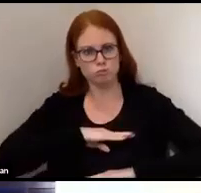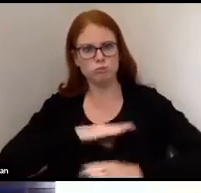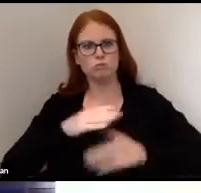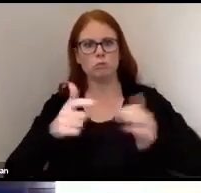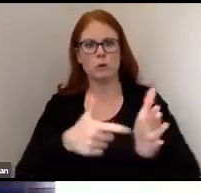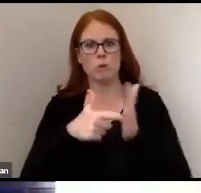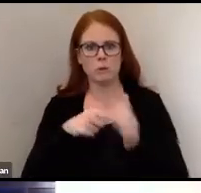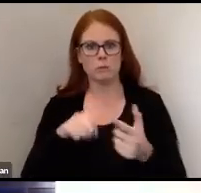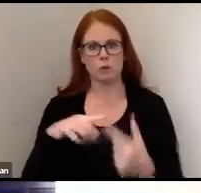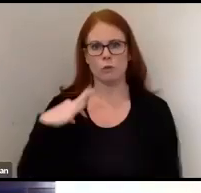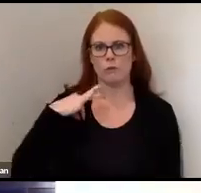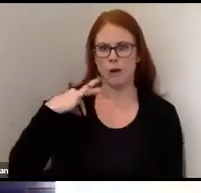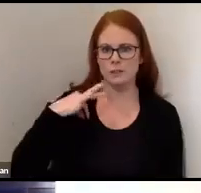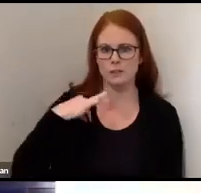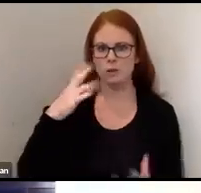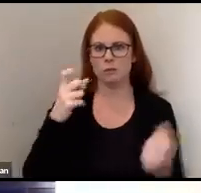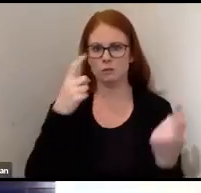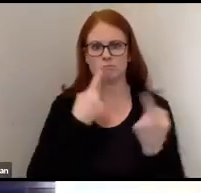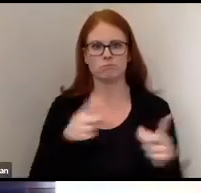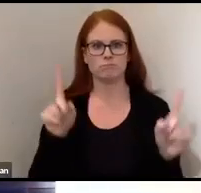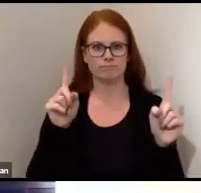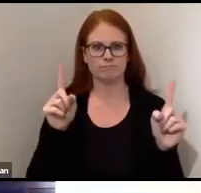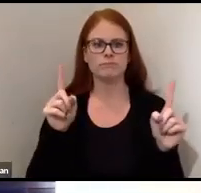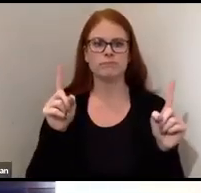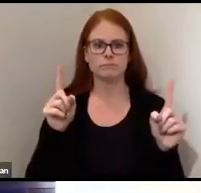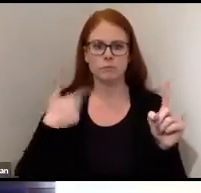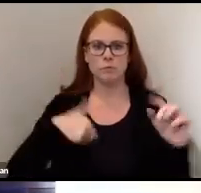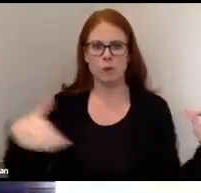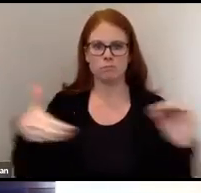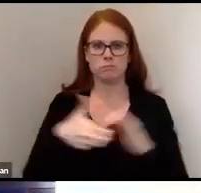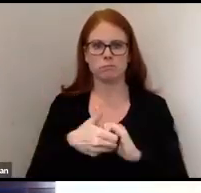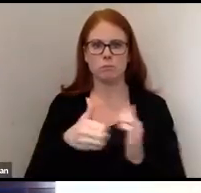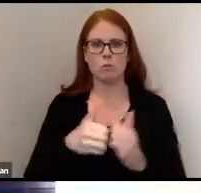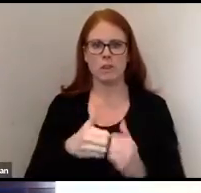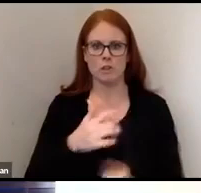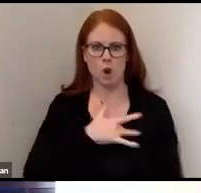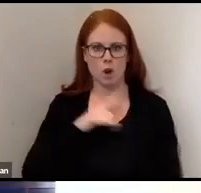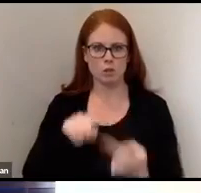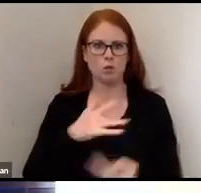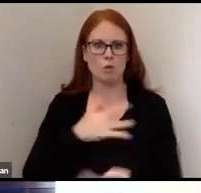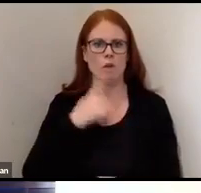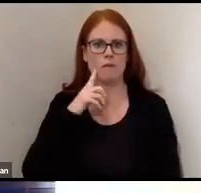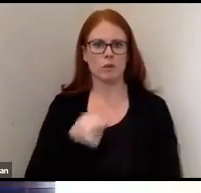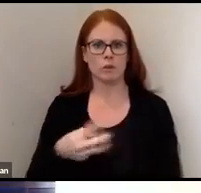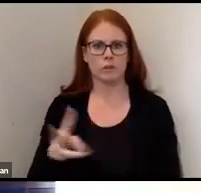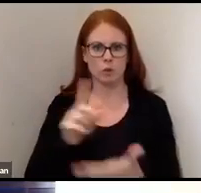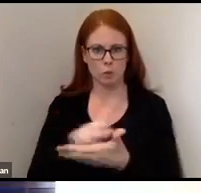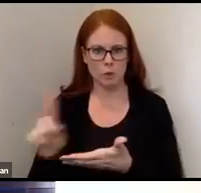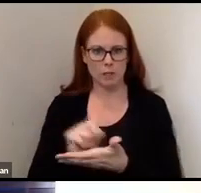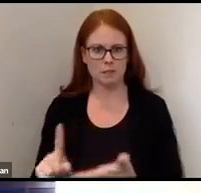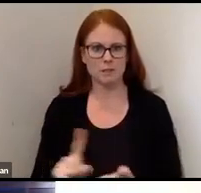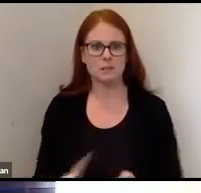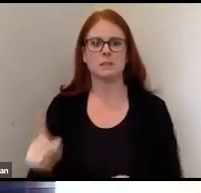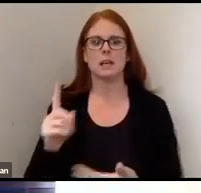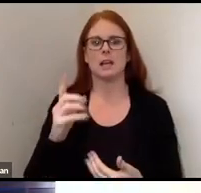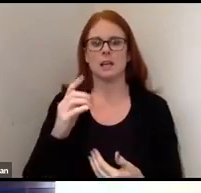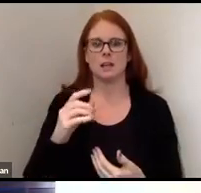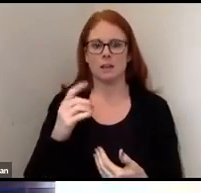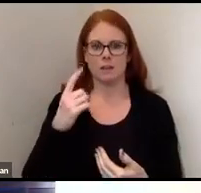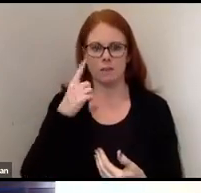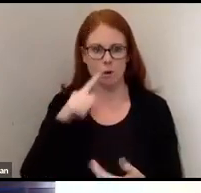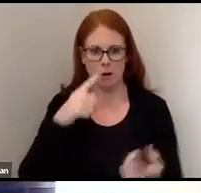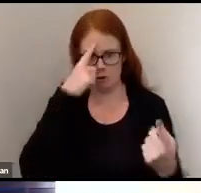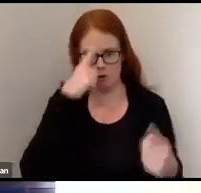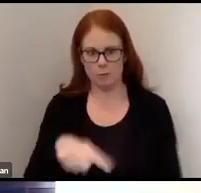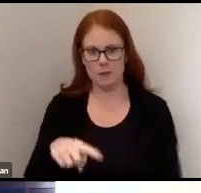want to make that announcement that we've been working with Heart to Heart for a few weeks, but that's for those the agreements